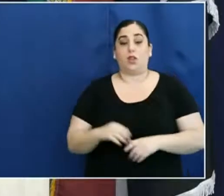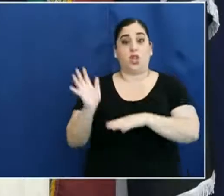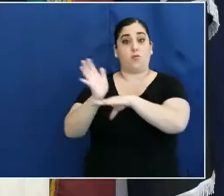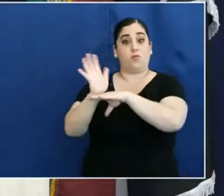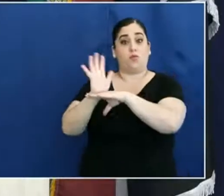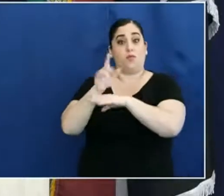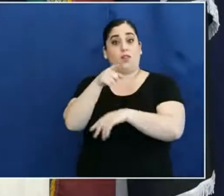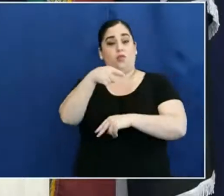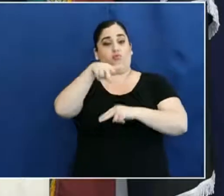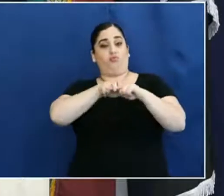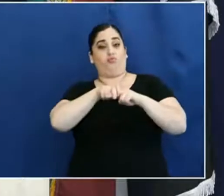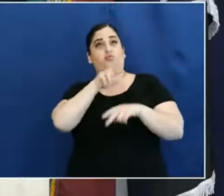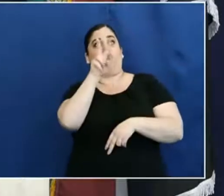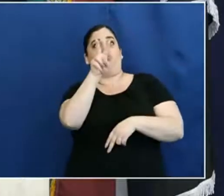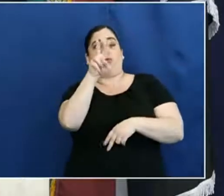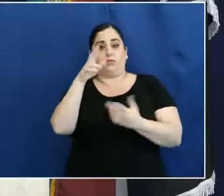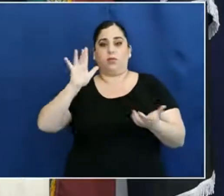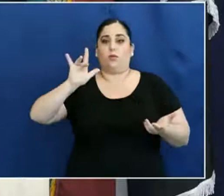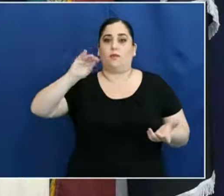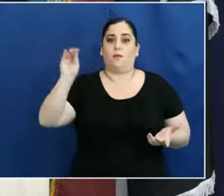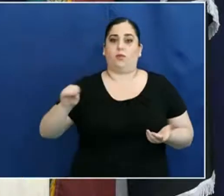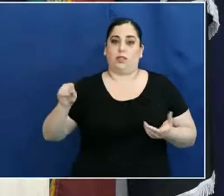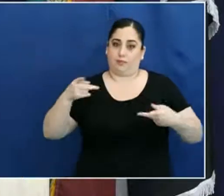Chair Vargas, and then we'll get to your questions. Thank you.